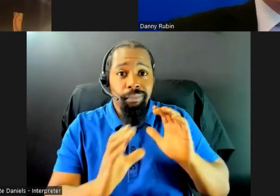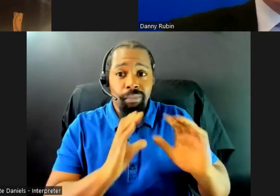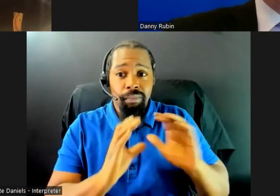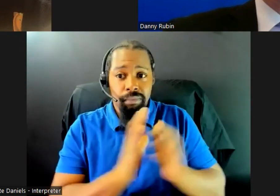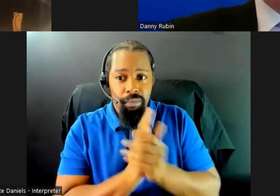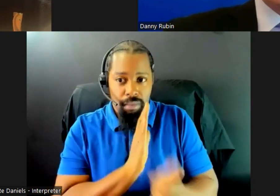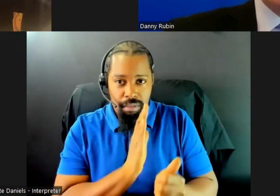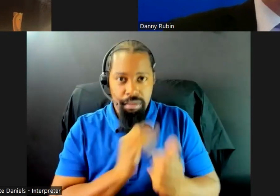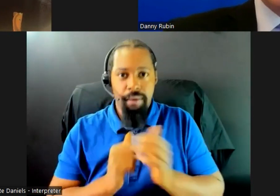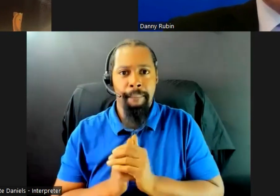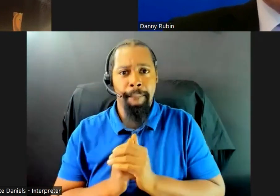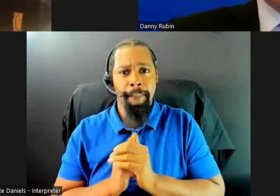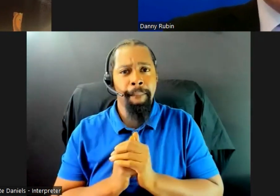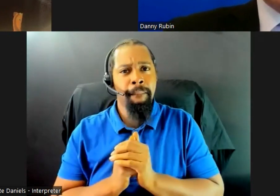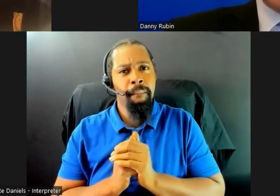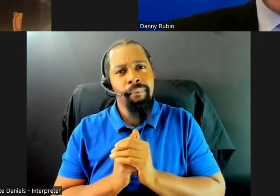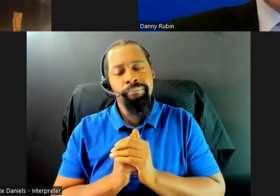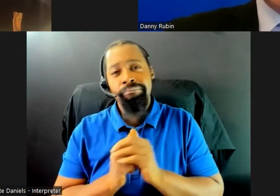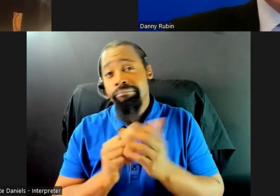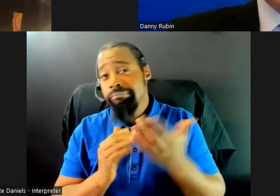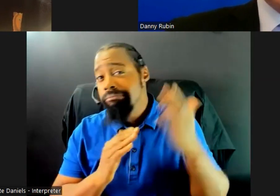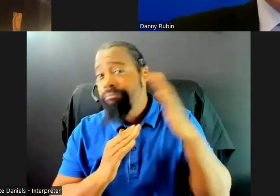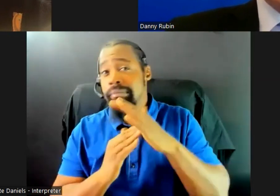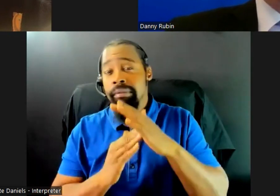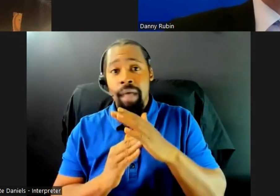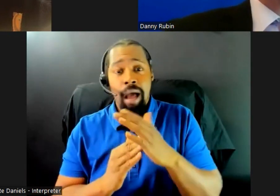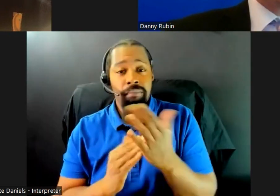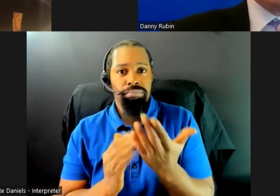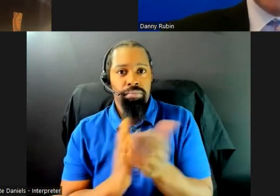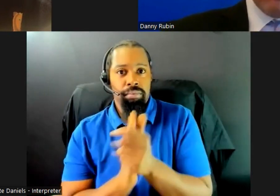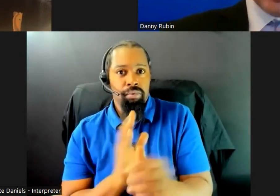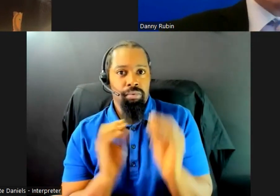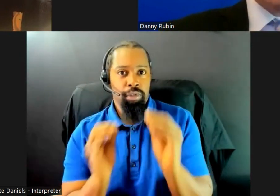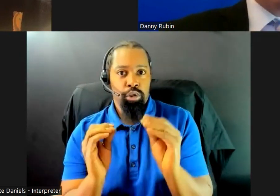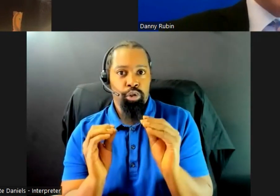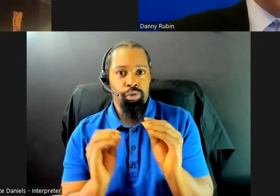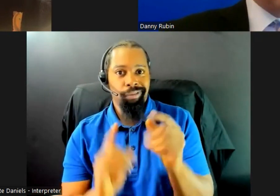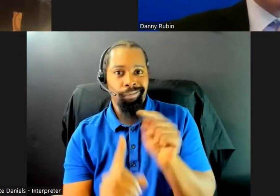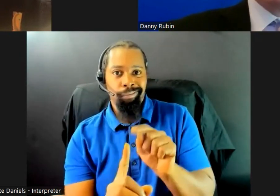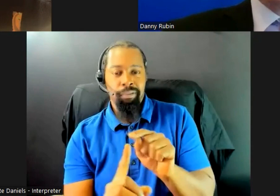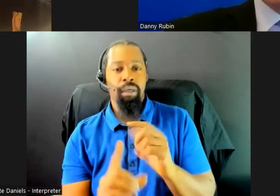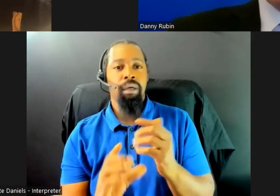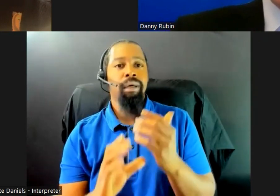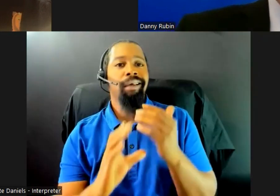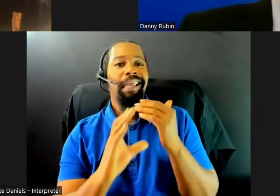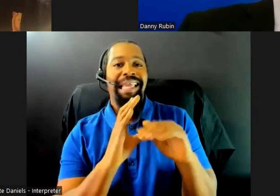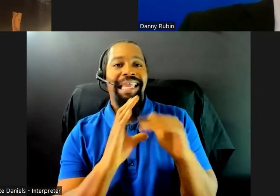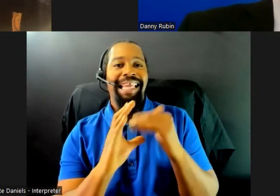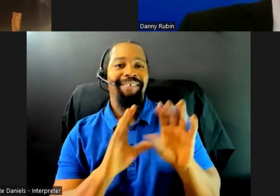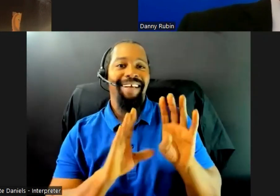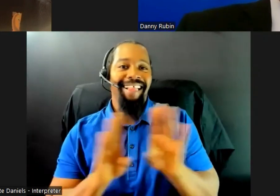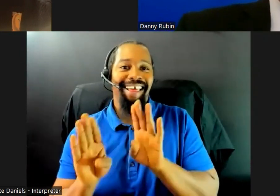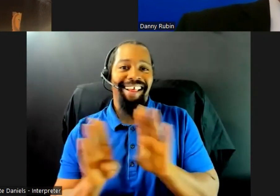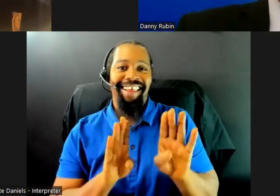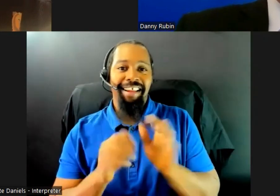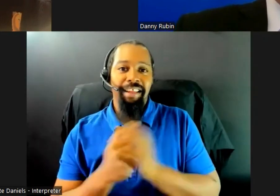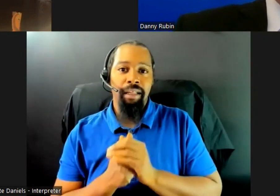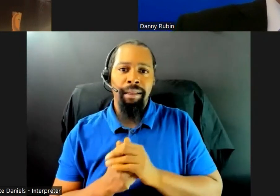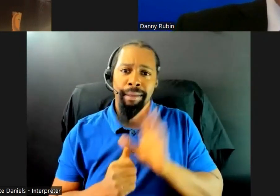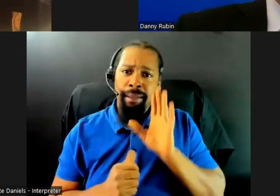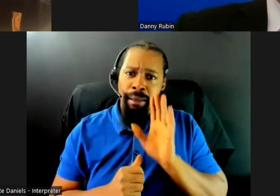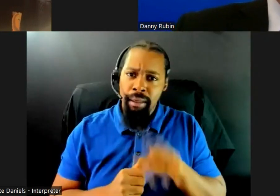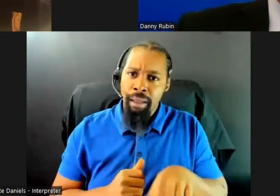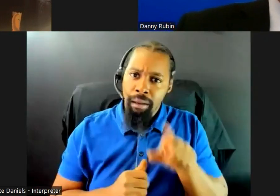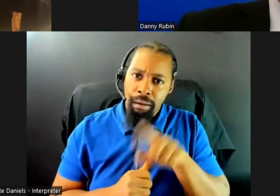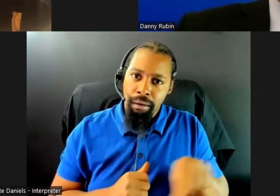teach is email etiquette. Teachers, do raise your hand if any of your students ever email you, but it